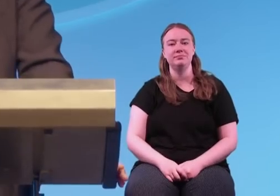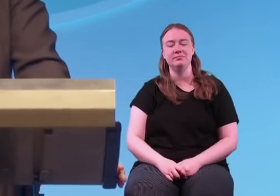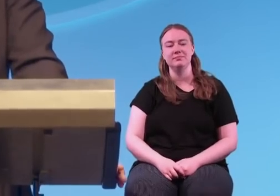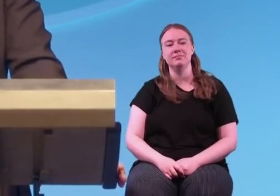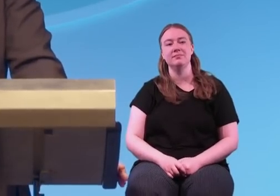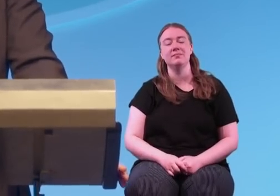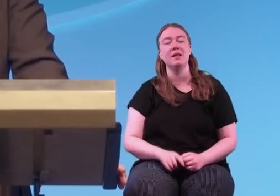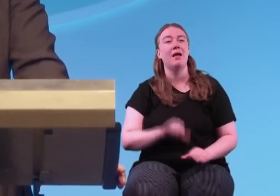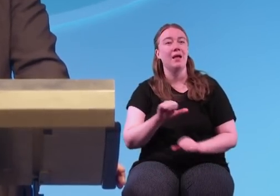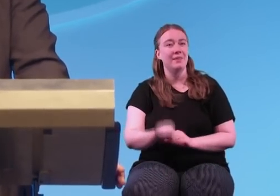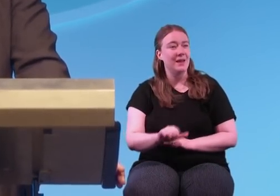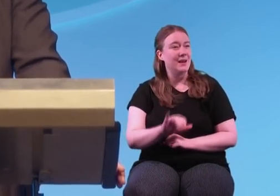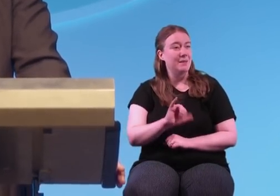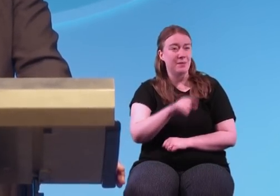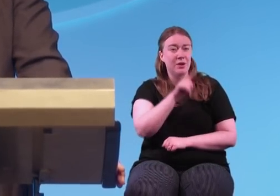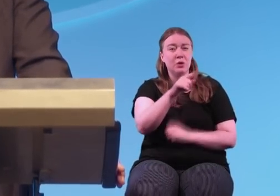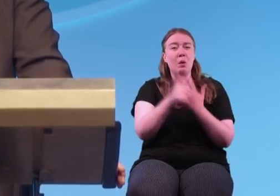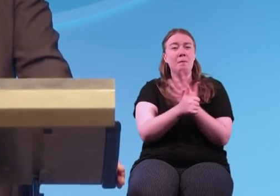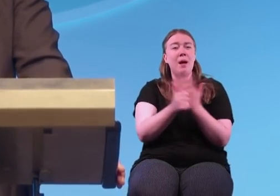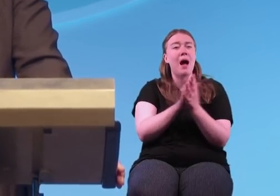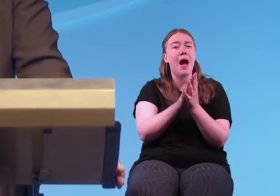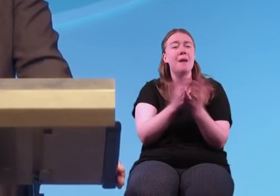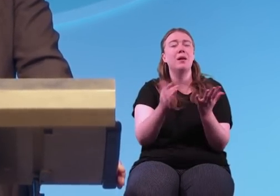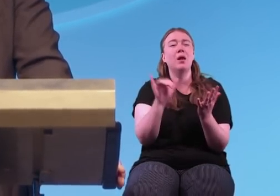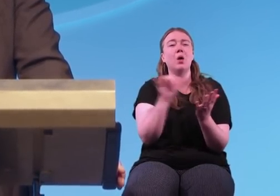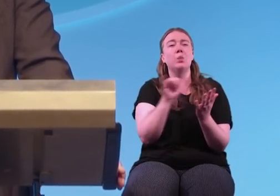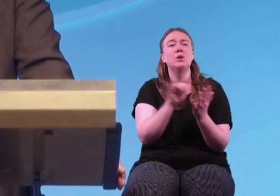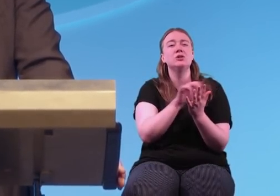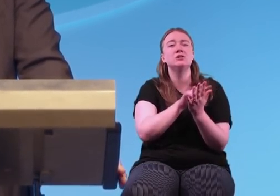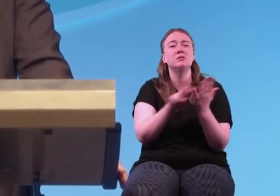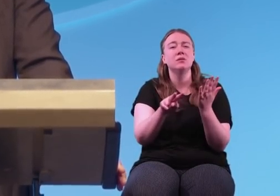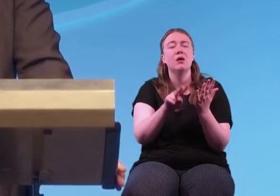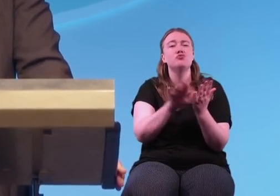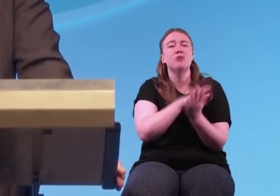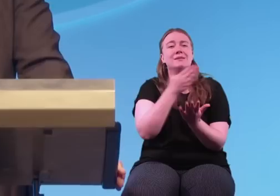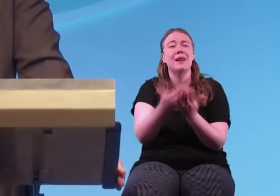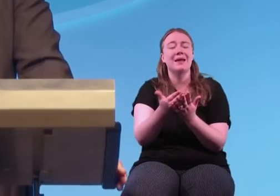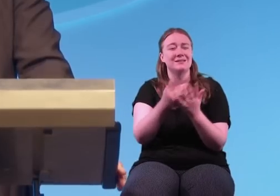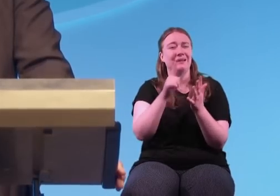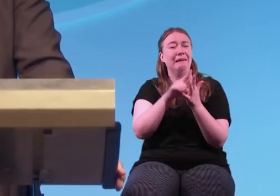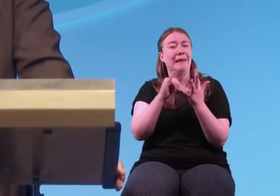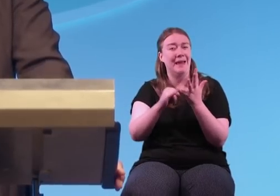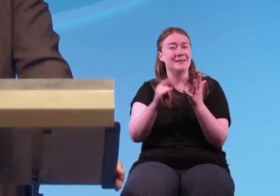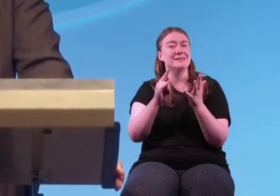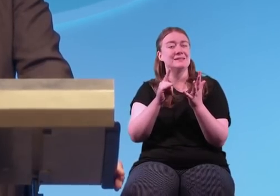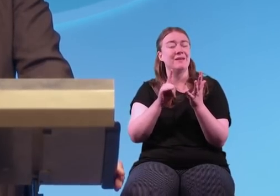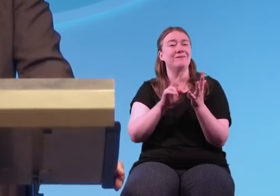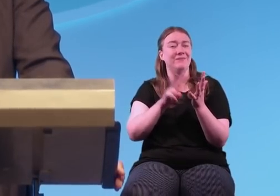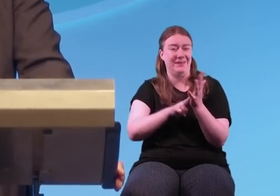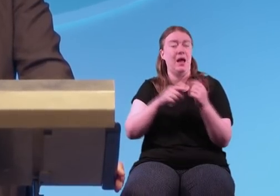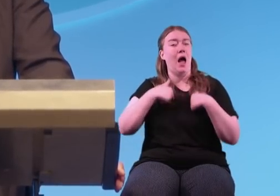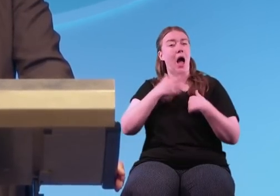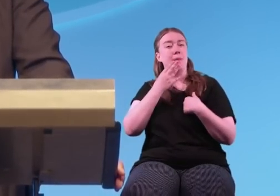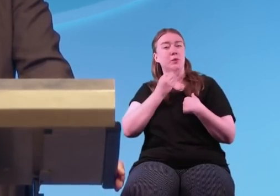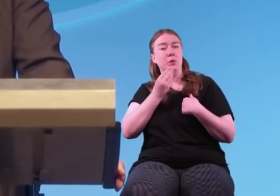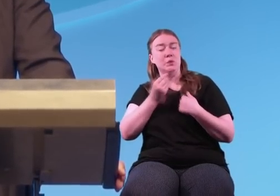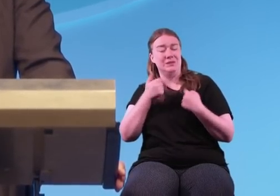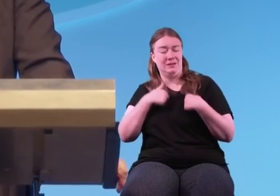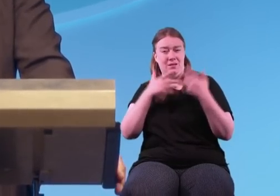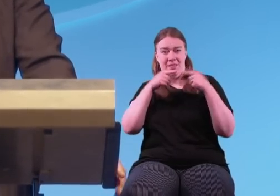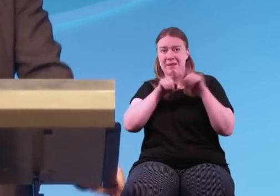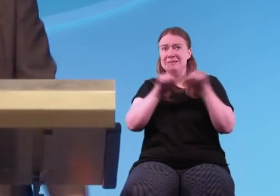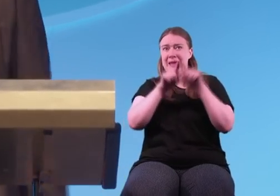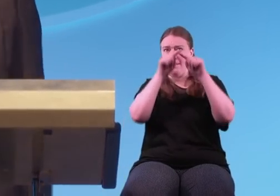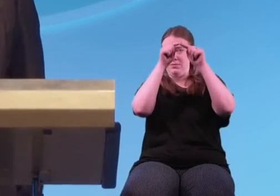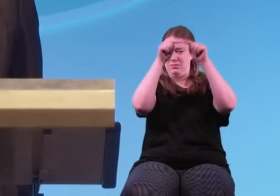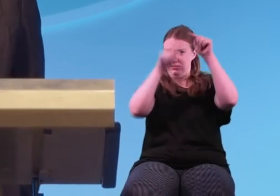you're using an ESV as I am, to give this exhortation, which runs all the way through to the 14th verse. But